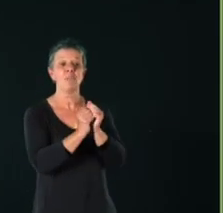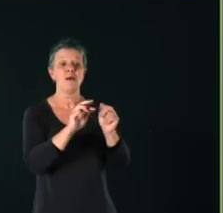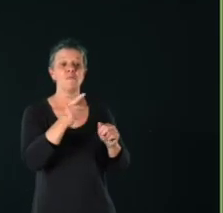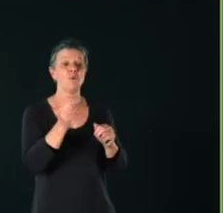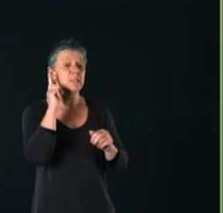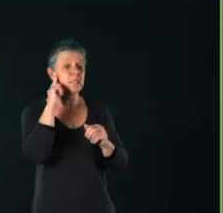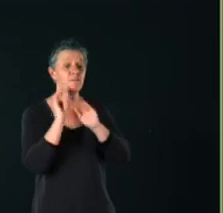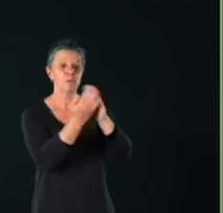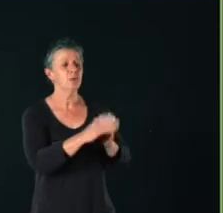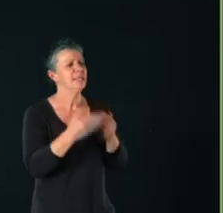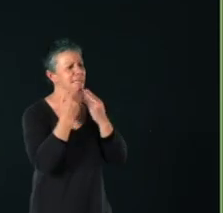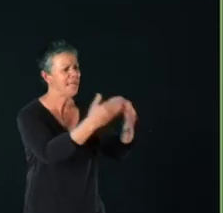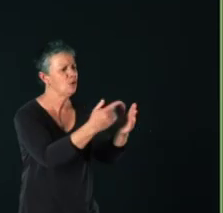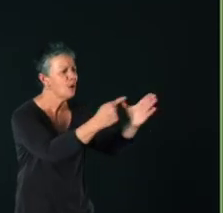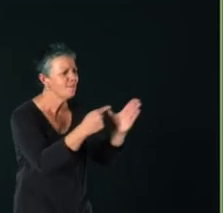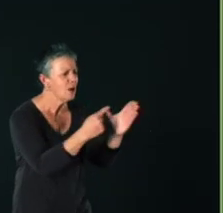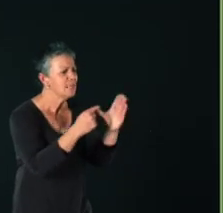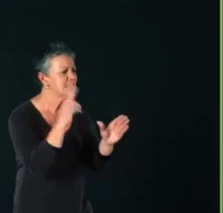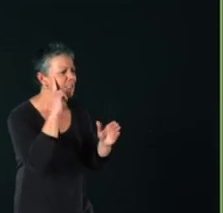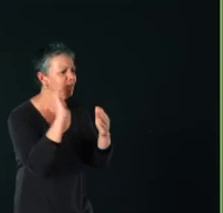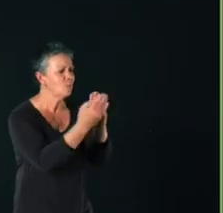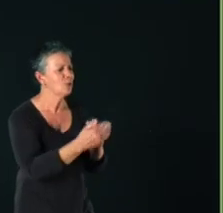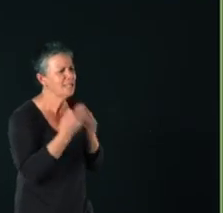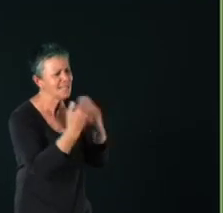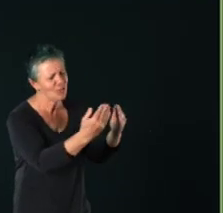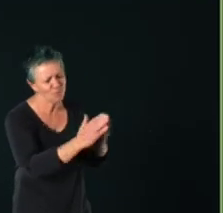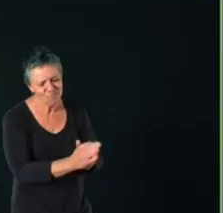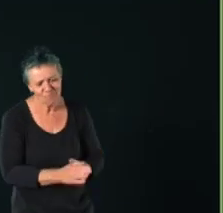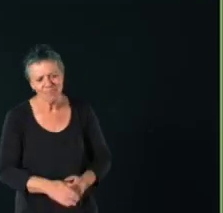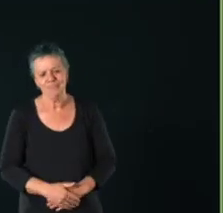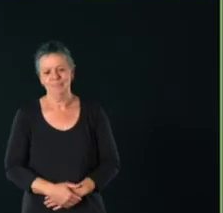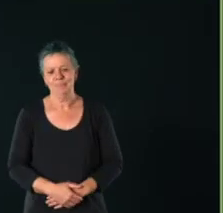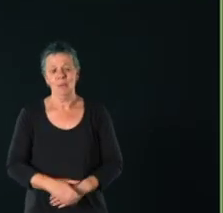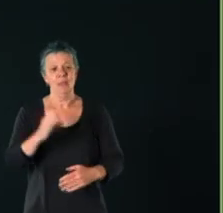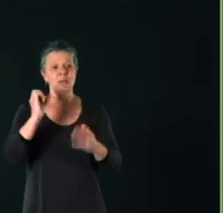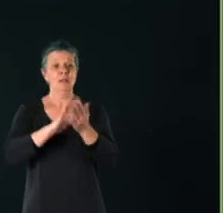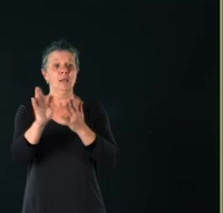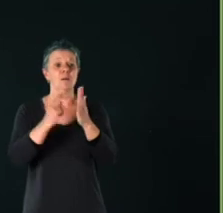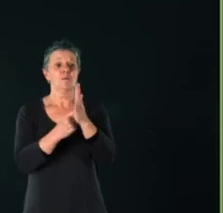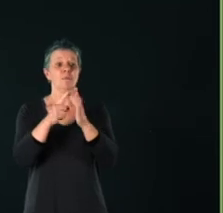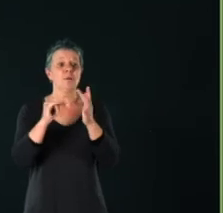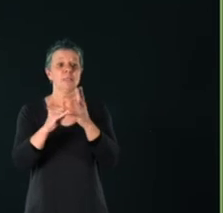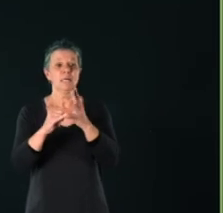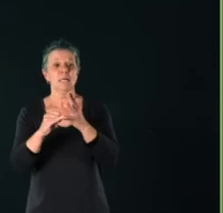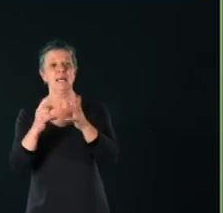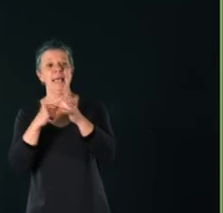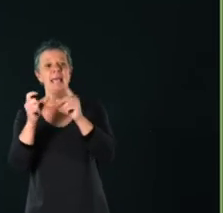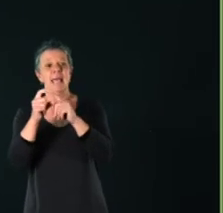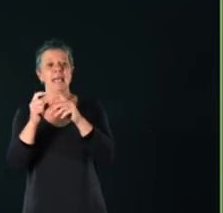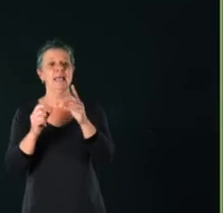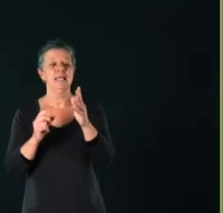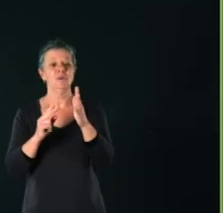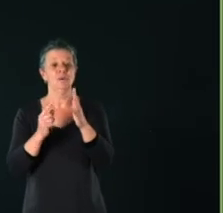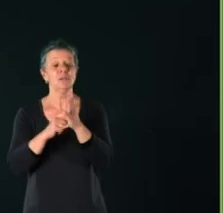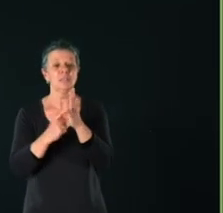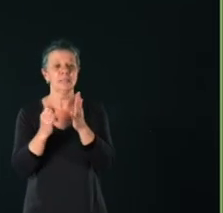what the deaf community needed. Thank you, Kim. Chris Anderson, who... Mission Control down the front there, who drove the slideshow,